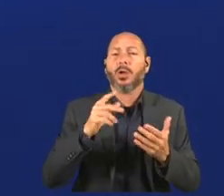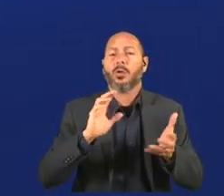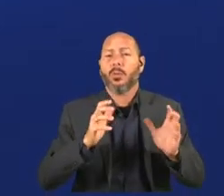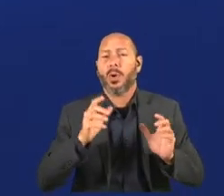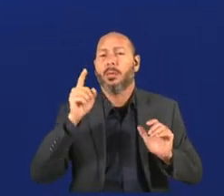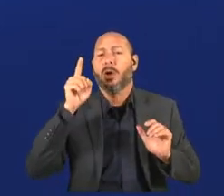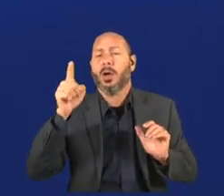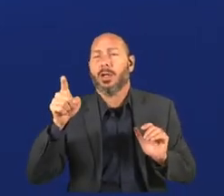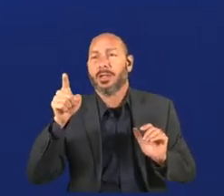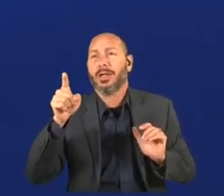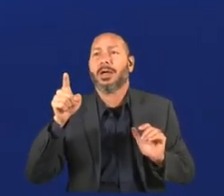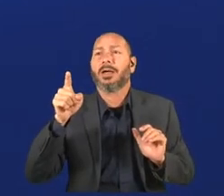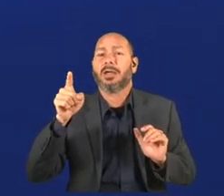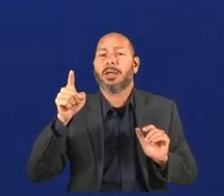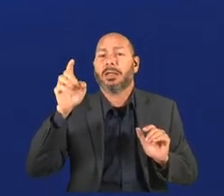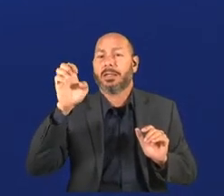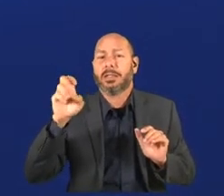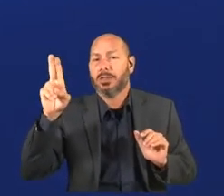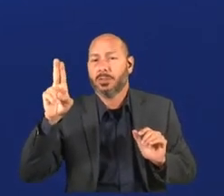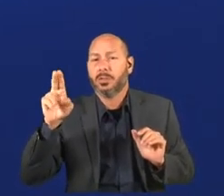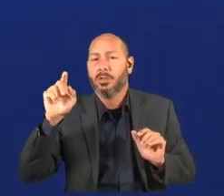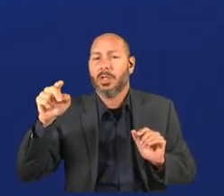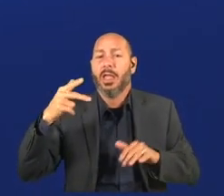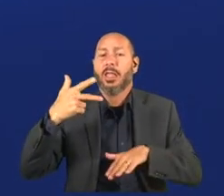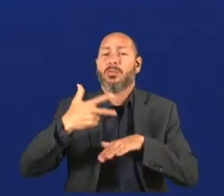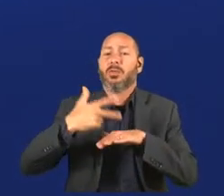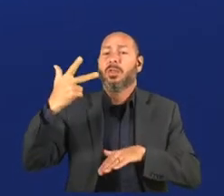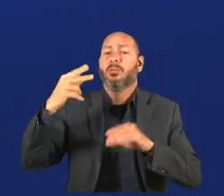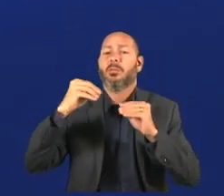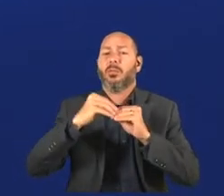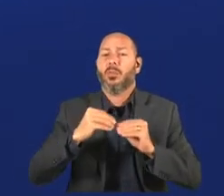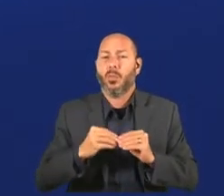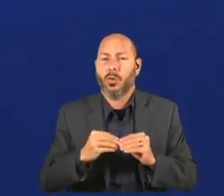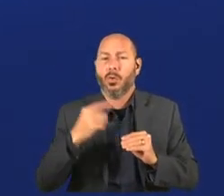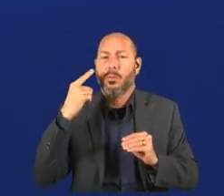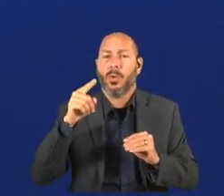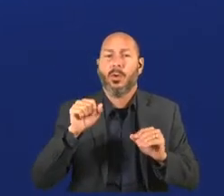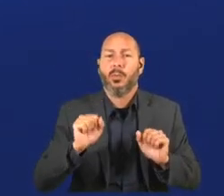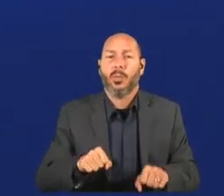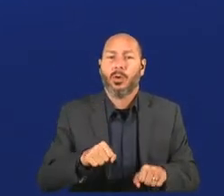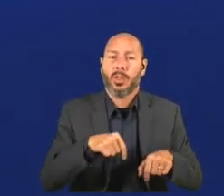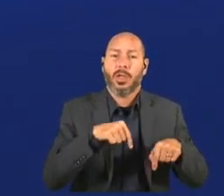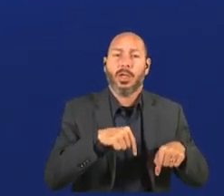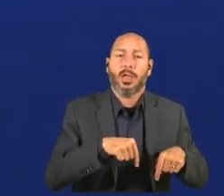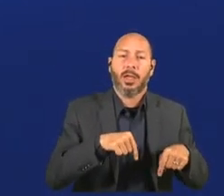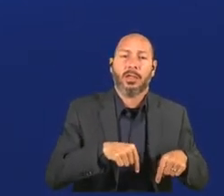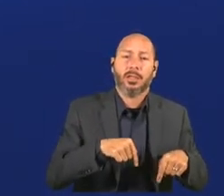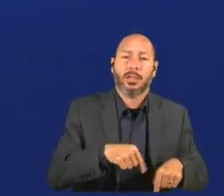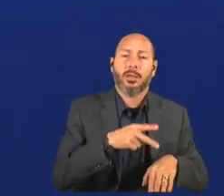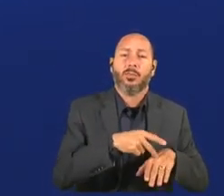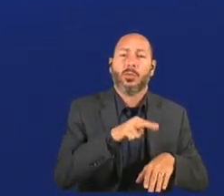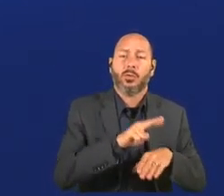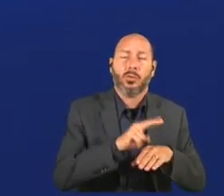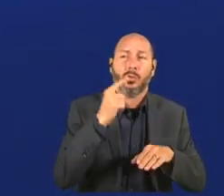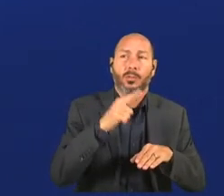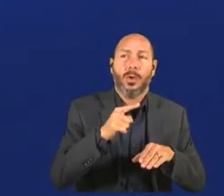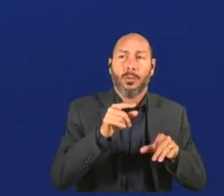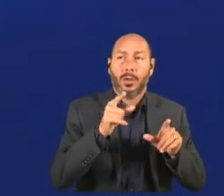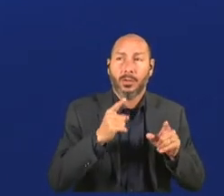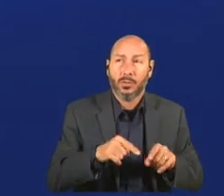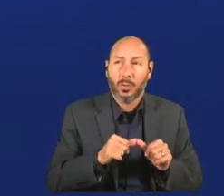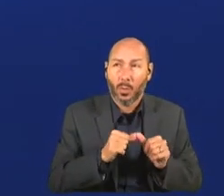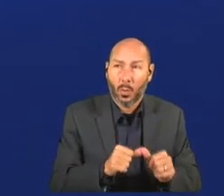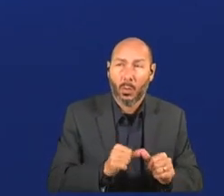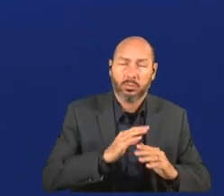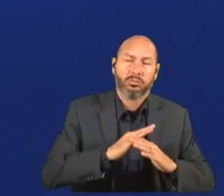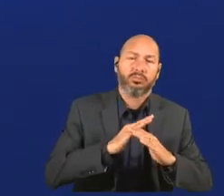in Puerto Rico. So it would behoove, one would think, Congress to allocate more funding for Medicaid in Puerto Rico to prevent that from happening. That is the kind of argument